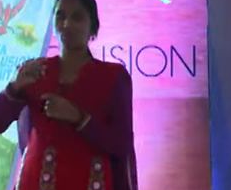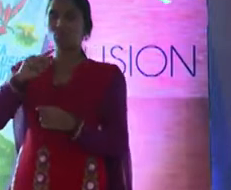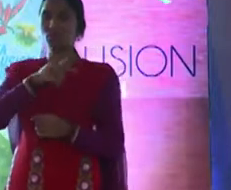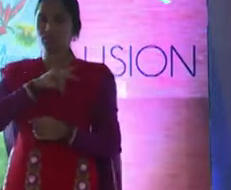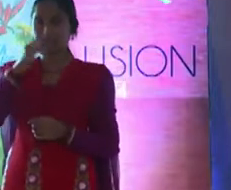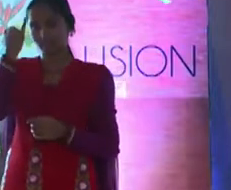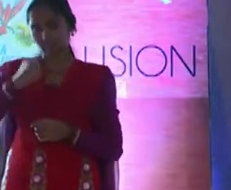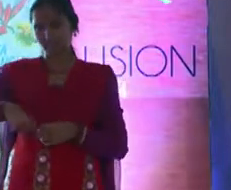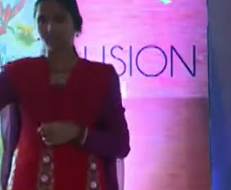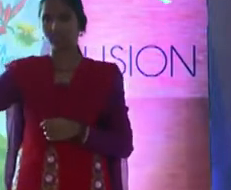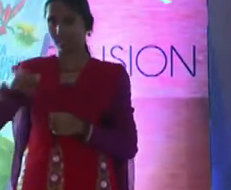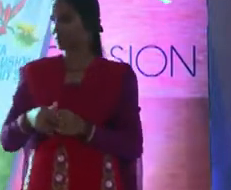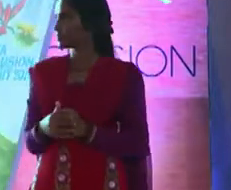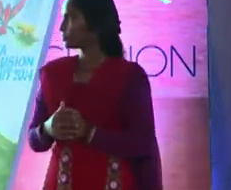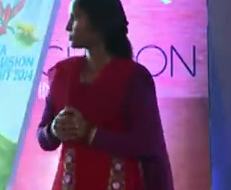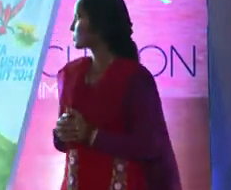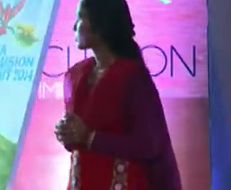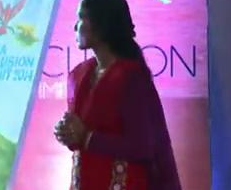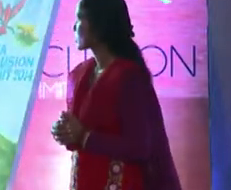all para athletes will come together.